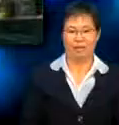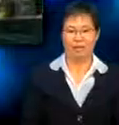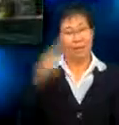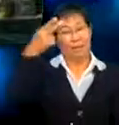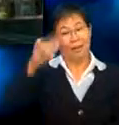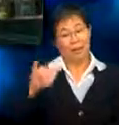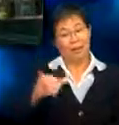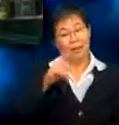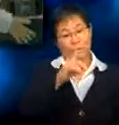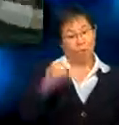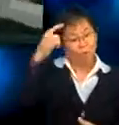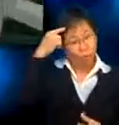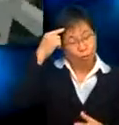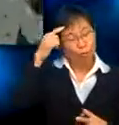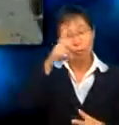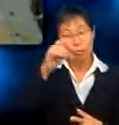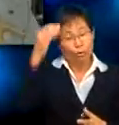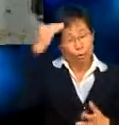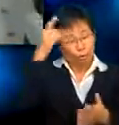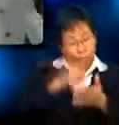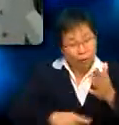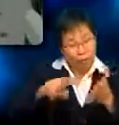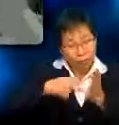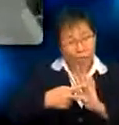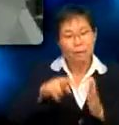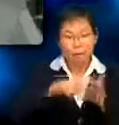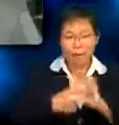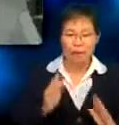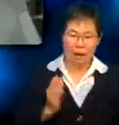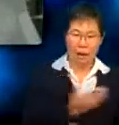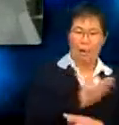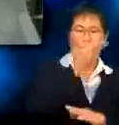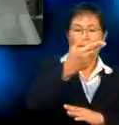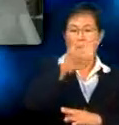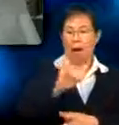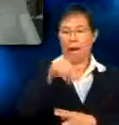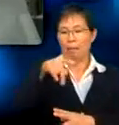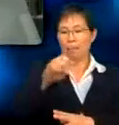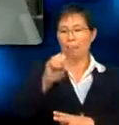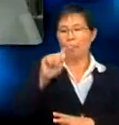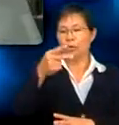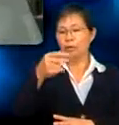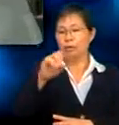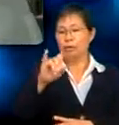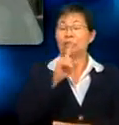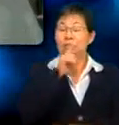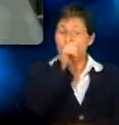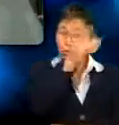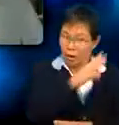Hey, do you know what that means? It means that our hypothesis is true and can be accepted.